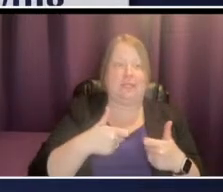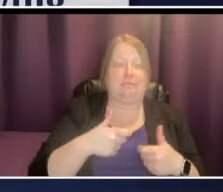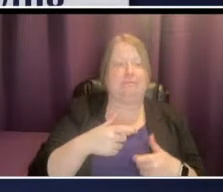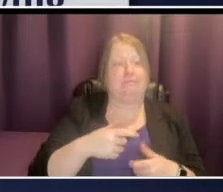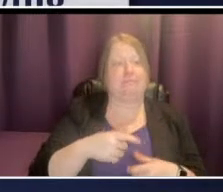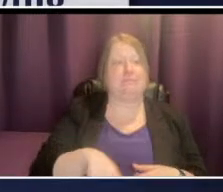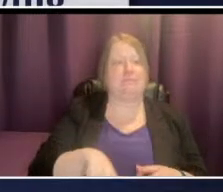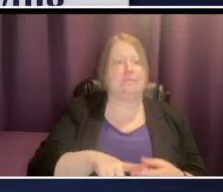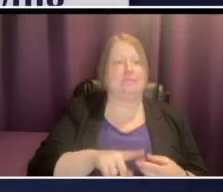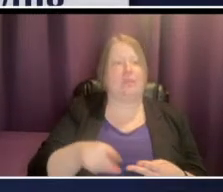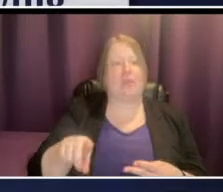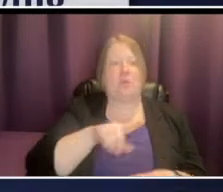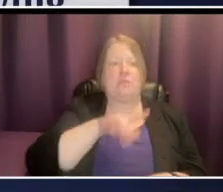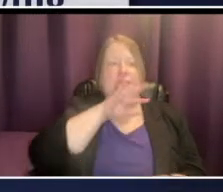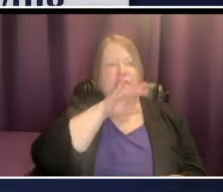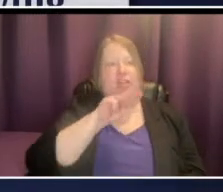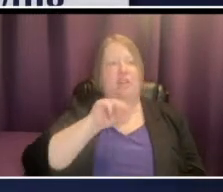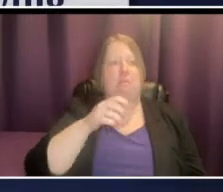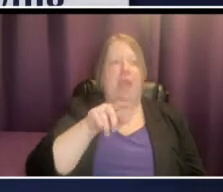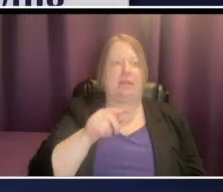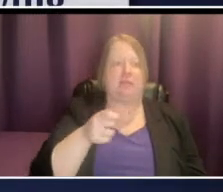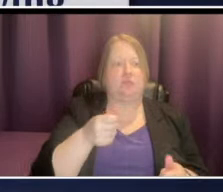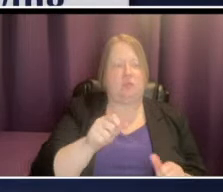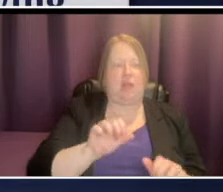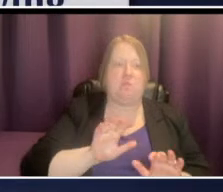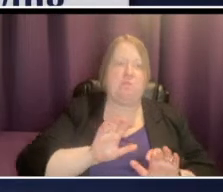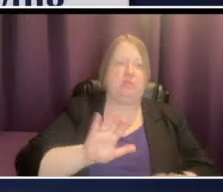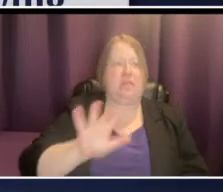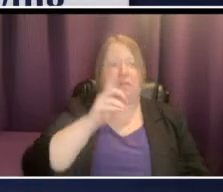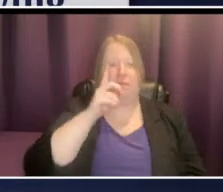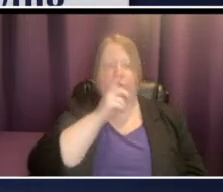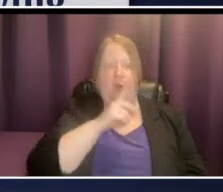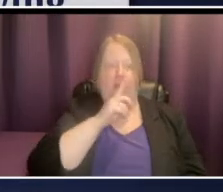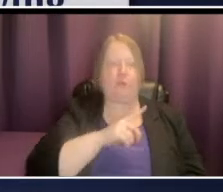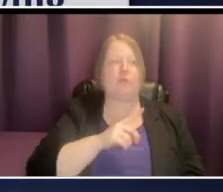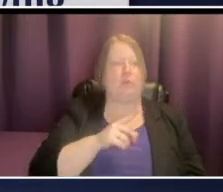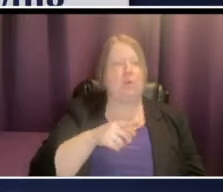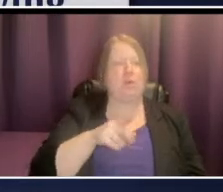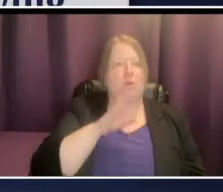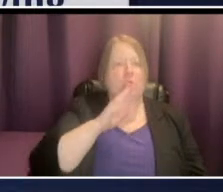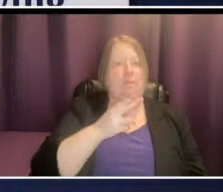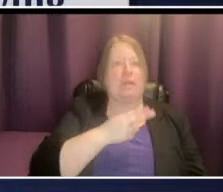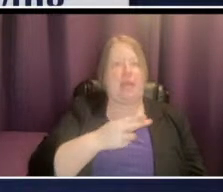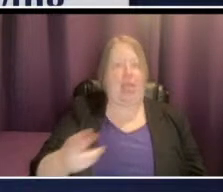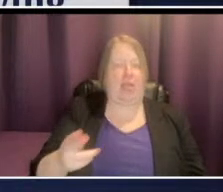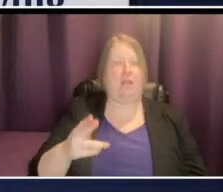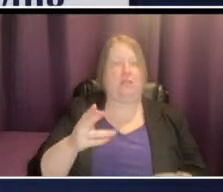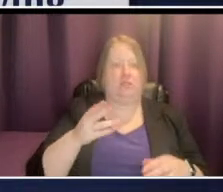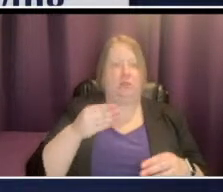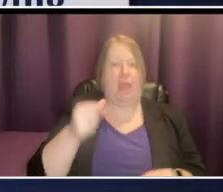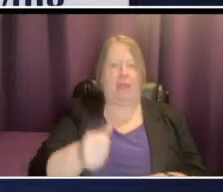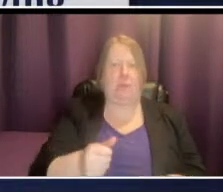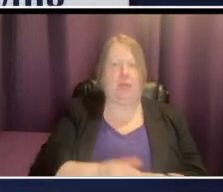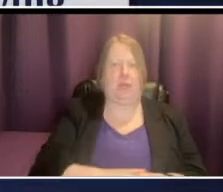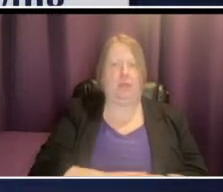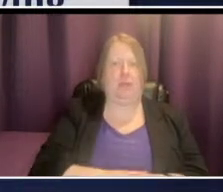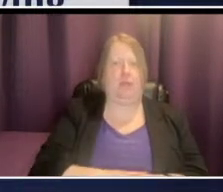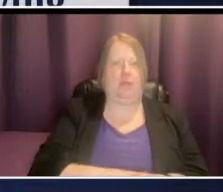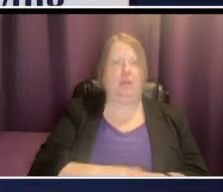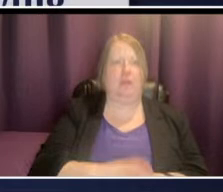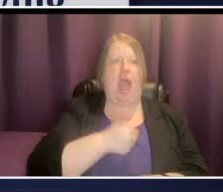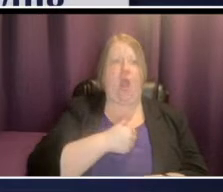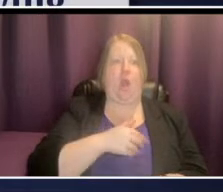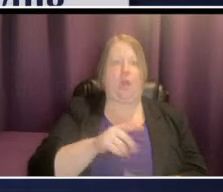maggots try to push their fraud through, there will be hell to pay. Our lawmakers in Congress can leave one of two